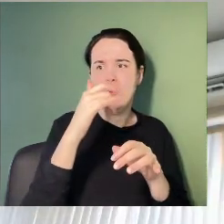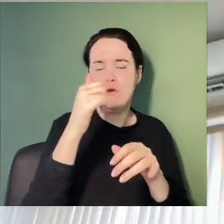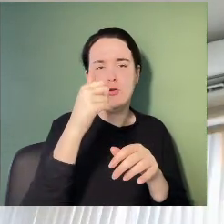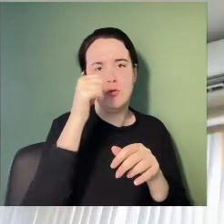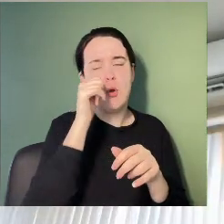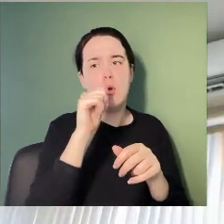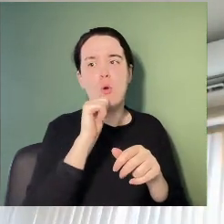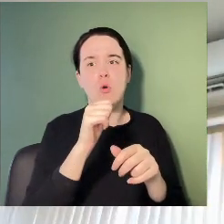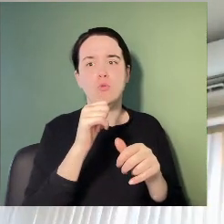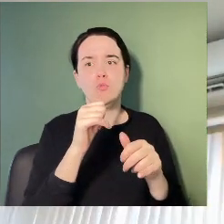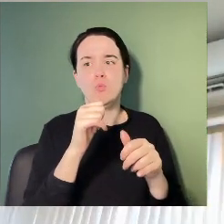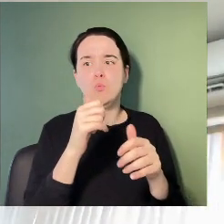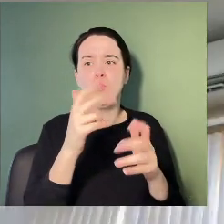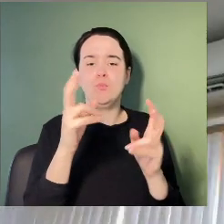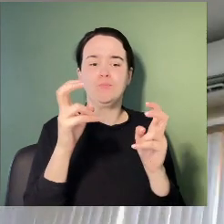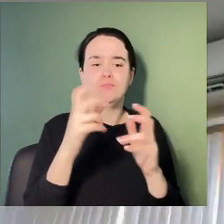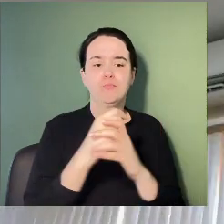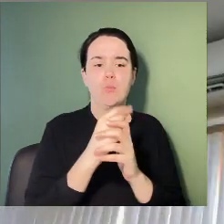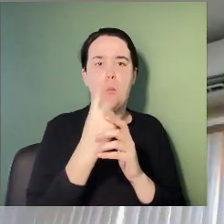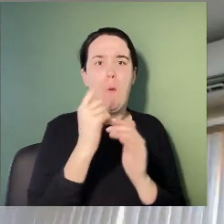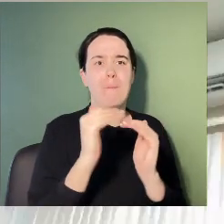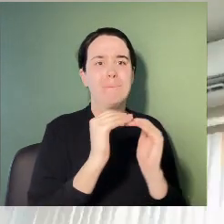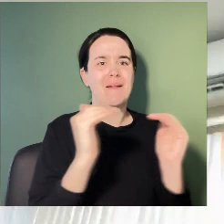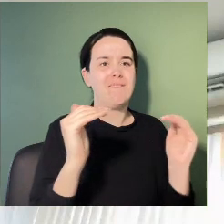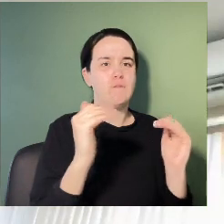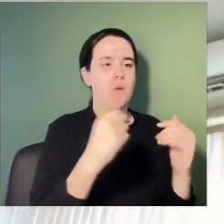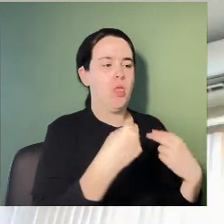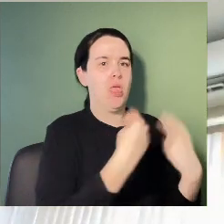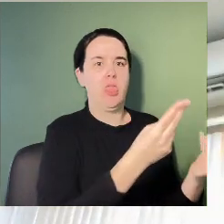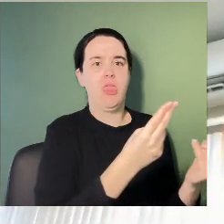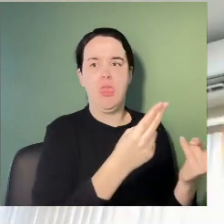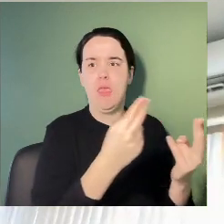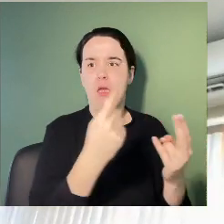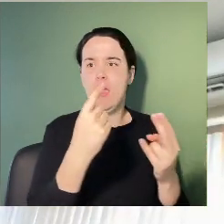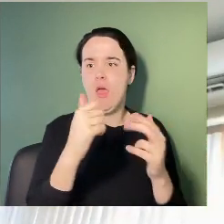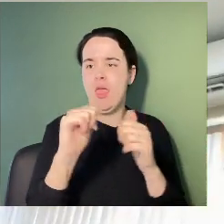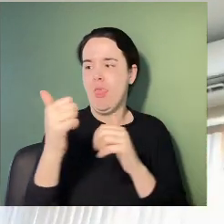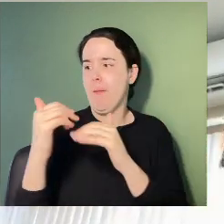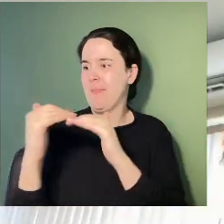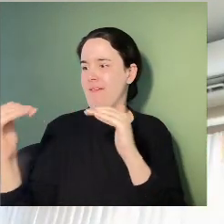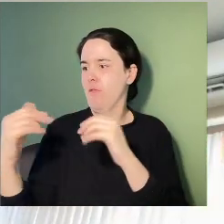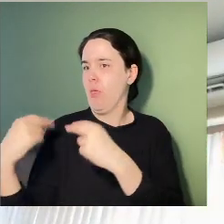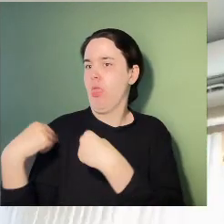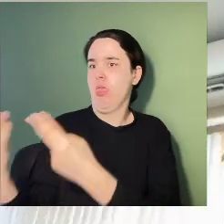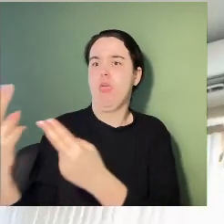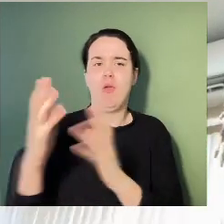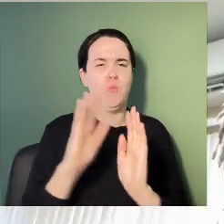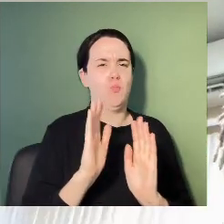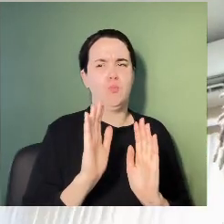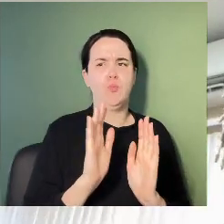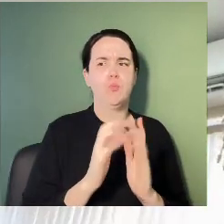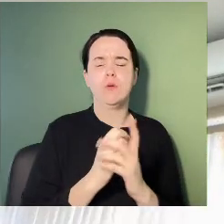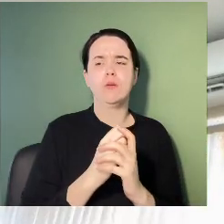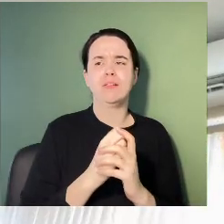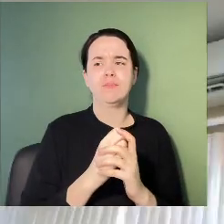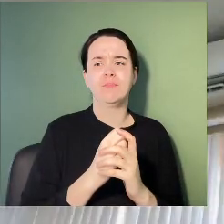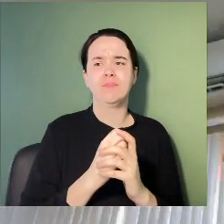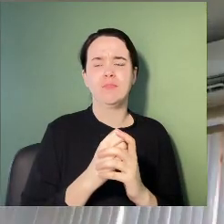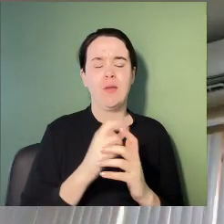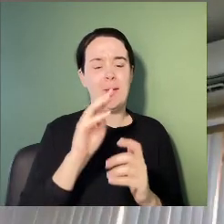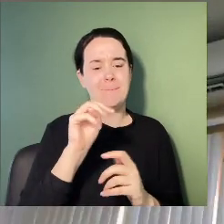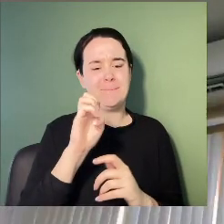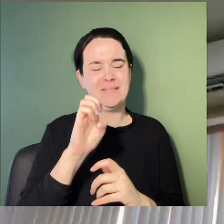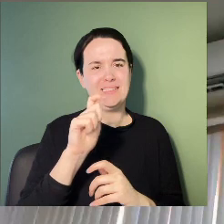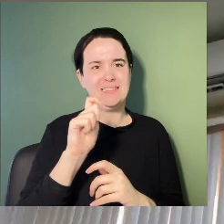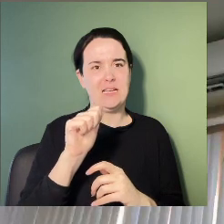play one platform off of another or anything, but Meta products have done a lot with, having to track what is an